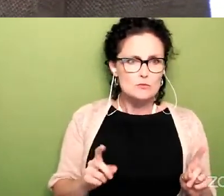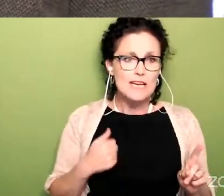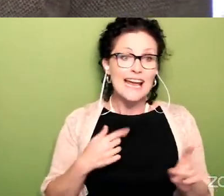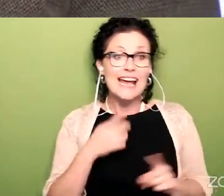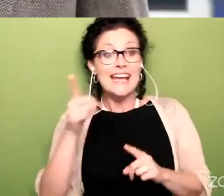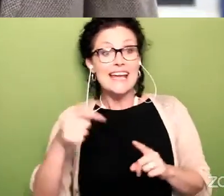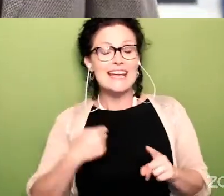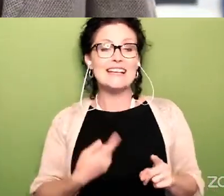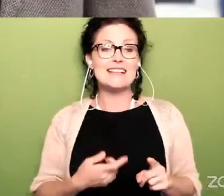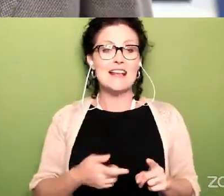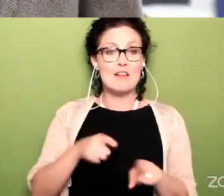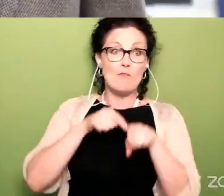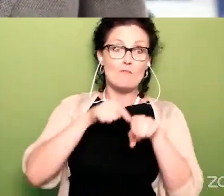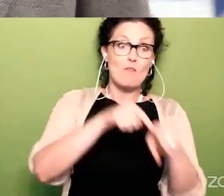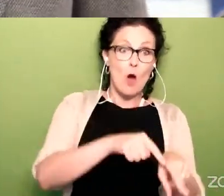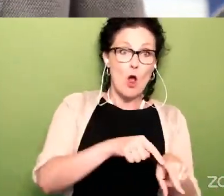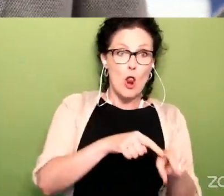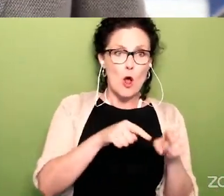number 12 on the list is